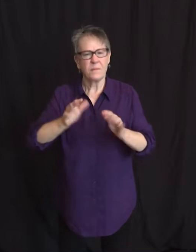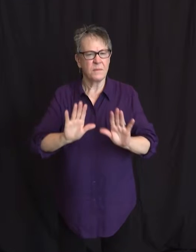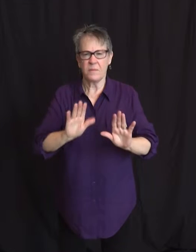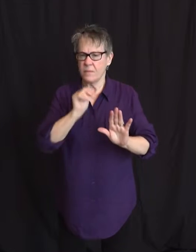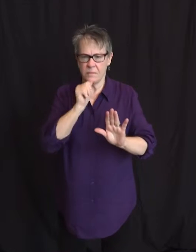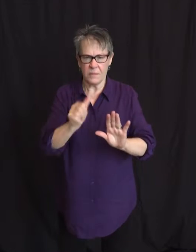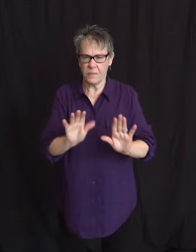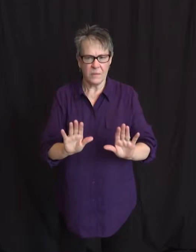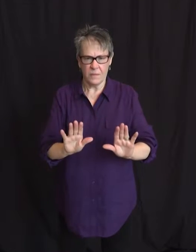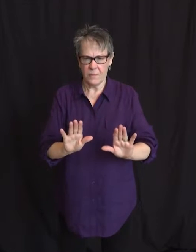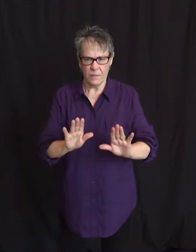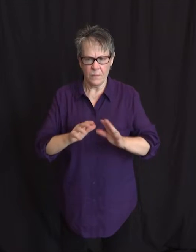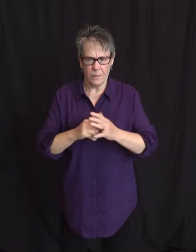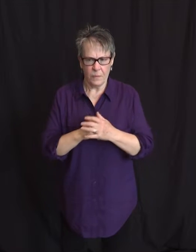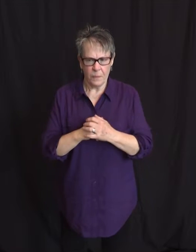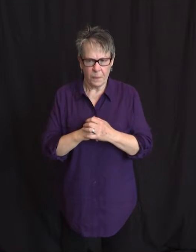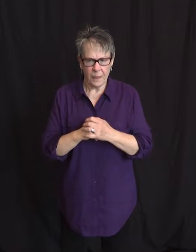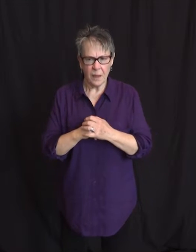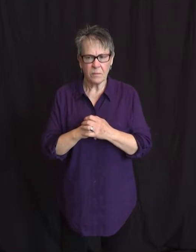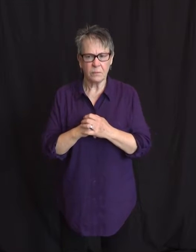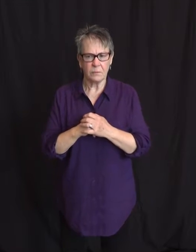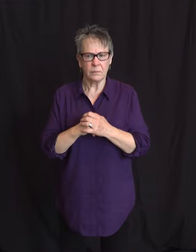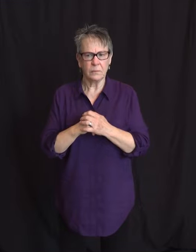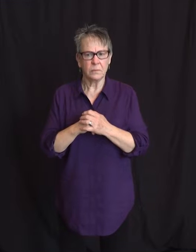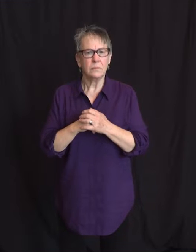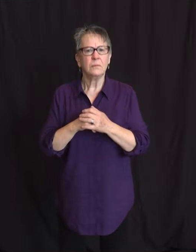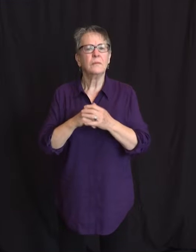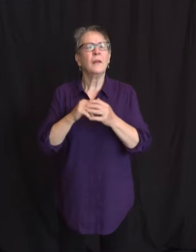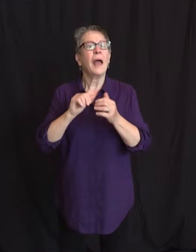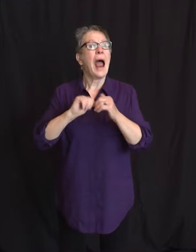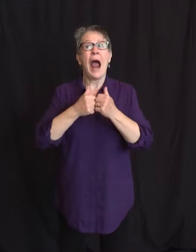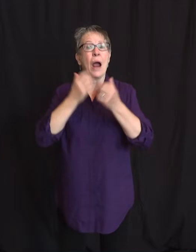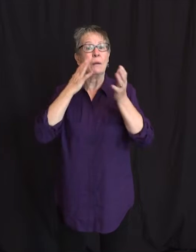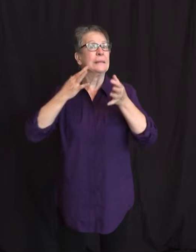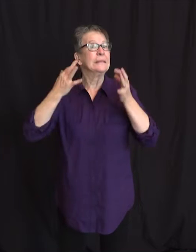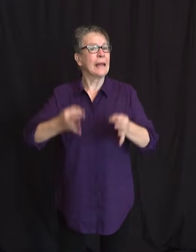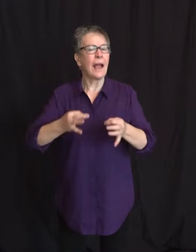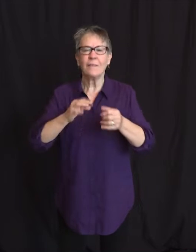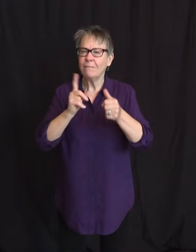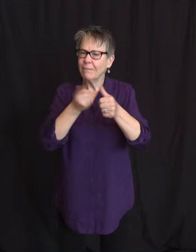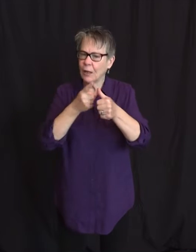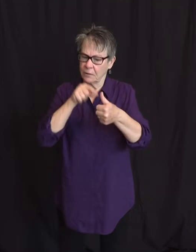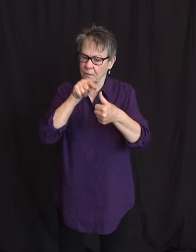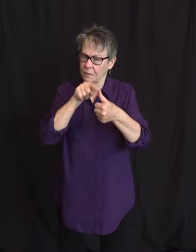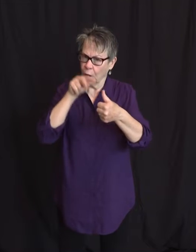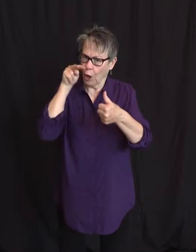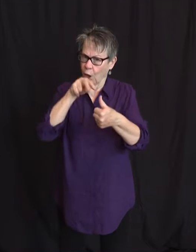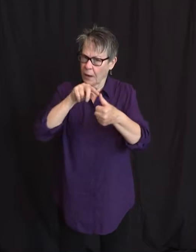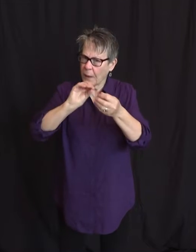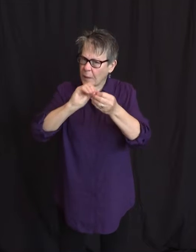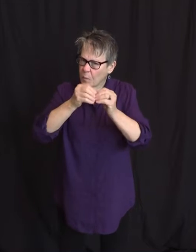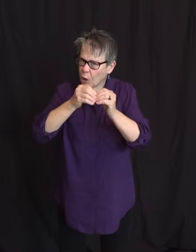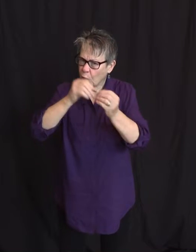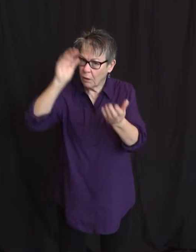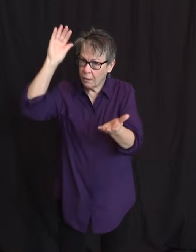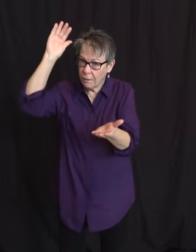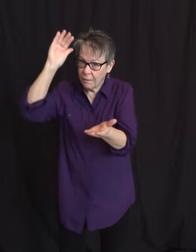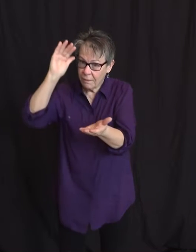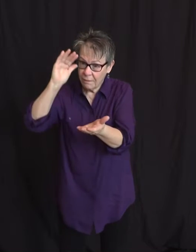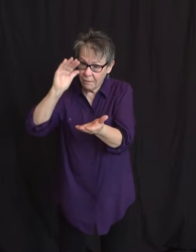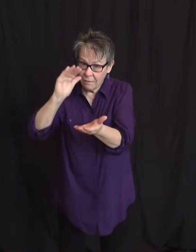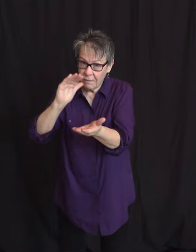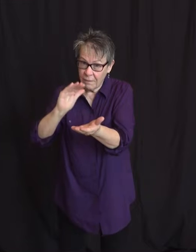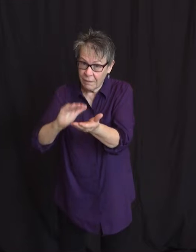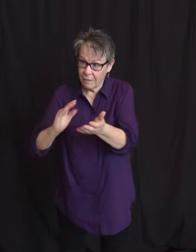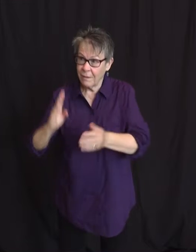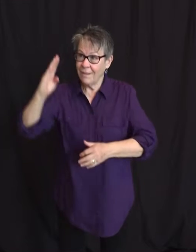COVID-19 related hospitalizations, and other metrics. And we will also need to see our hospitals step down